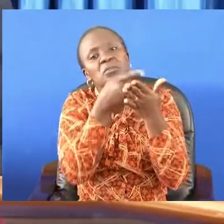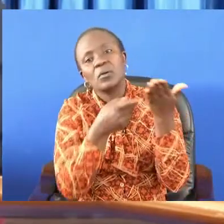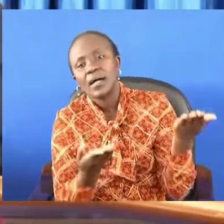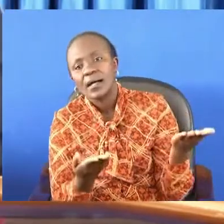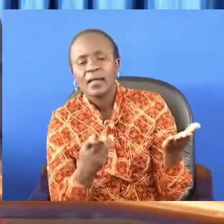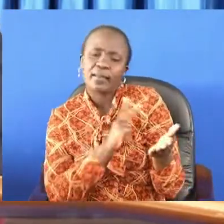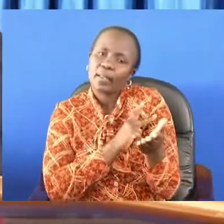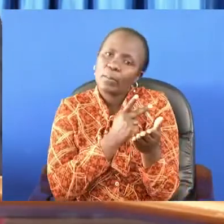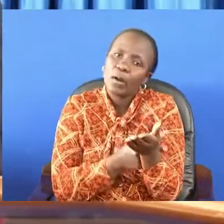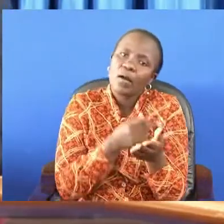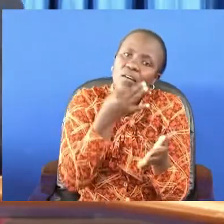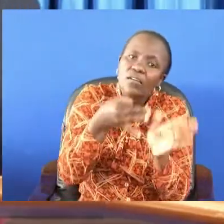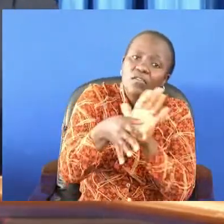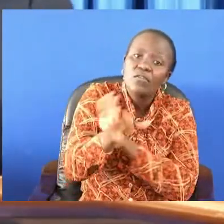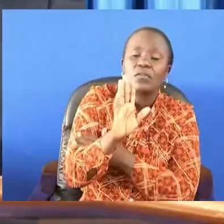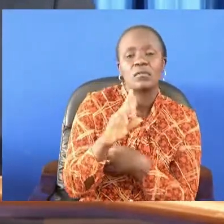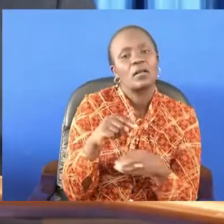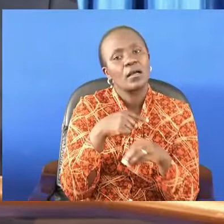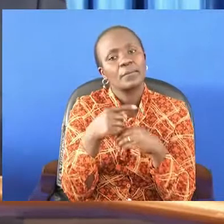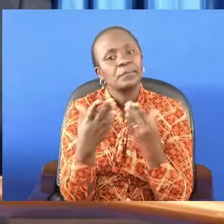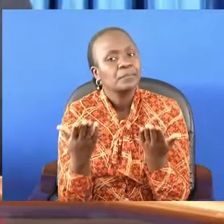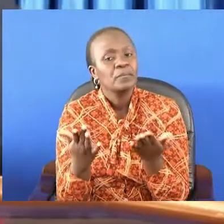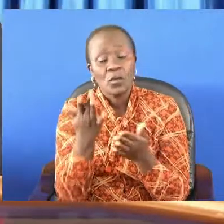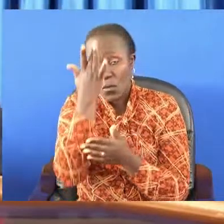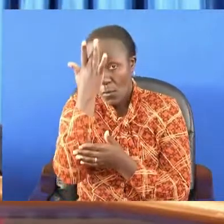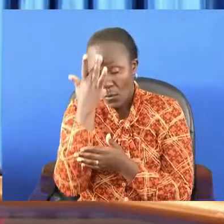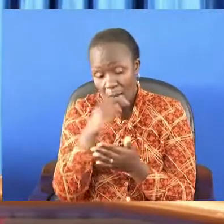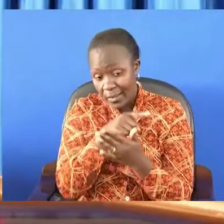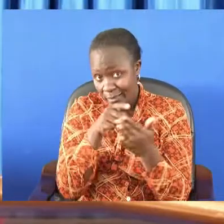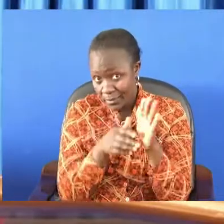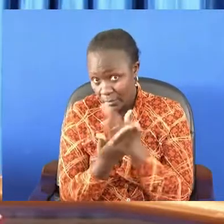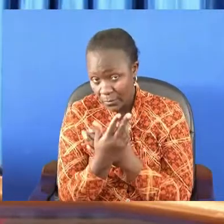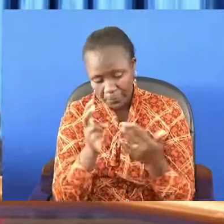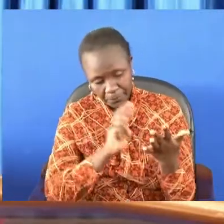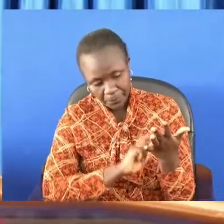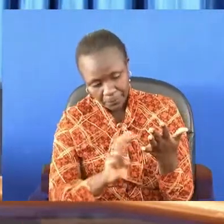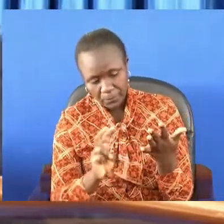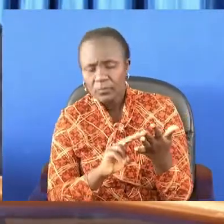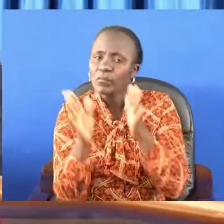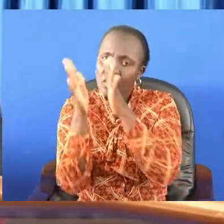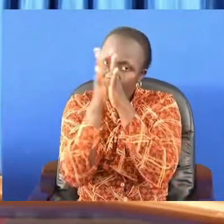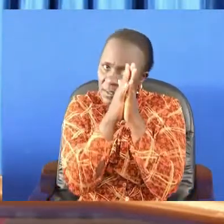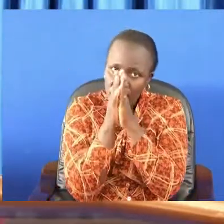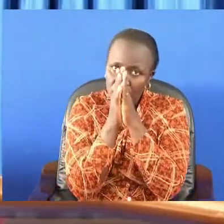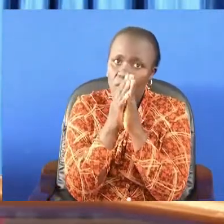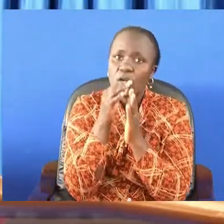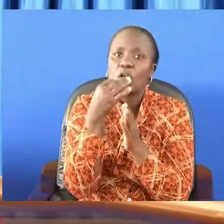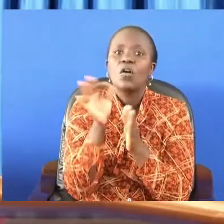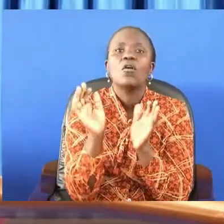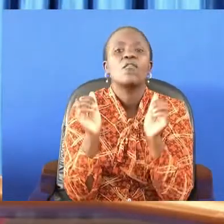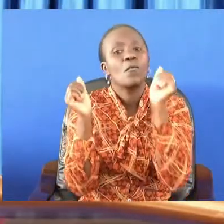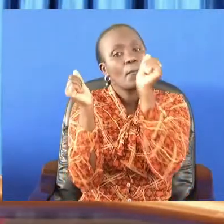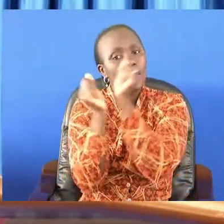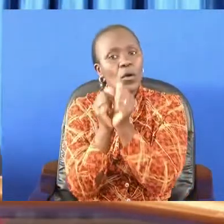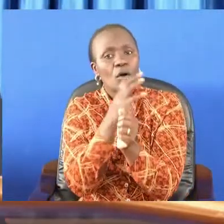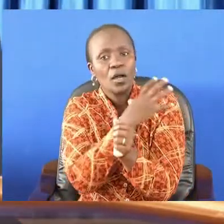the power of God? And that is why this morning I will read the story of Paul and Silas